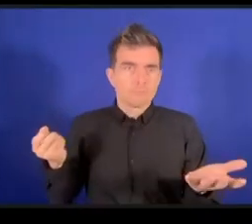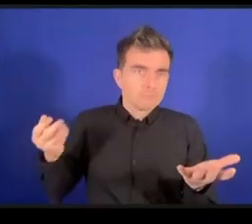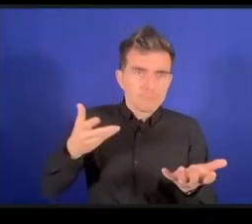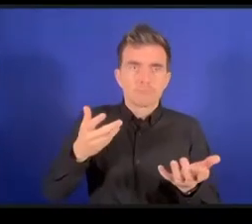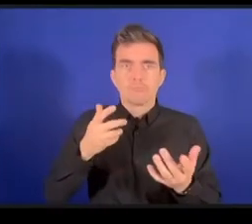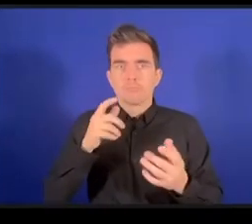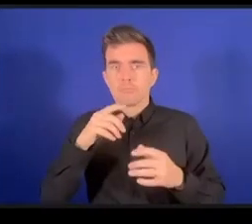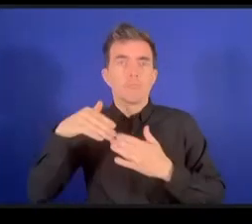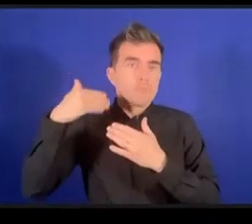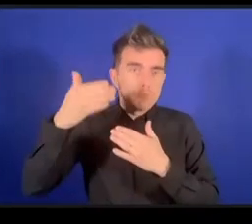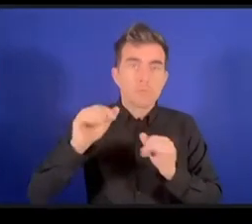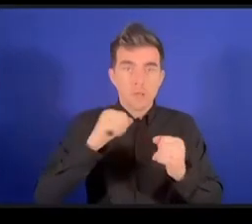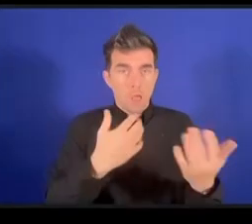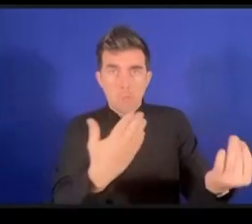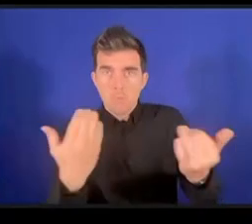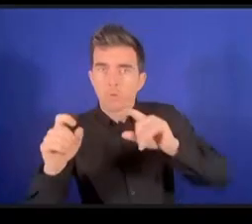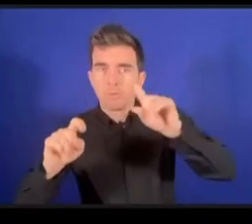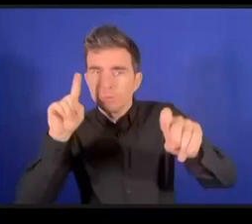intervention, Lisa.